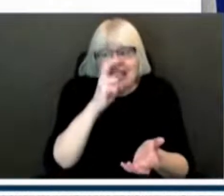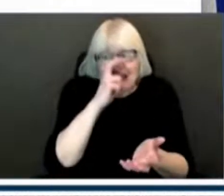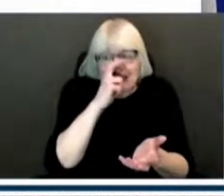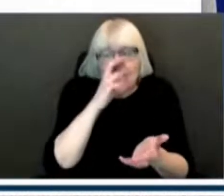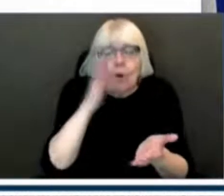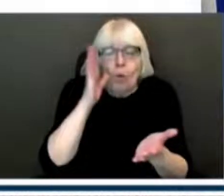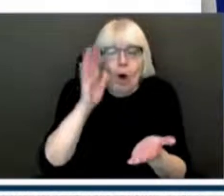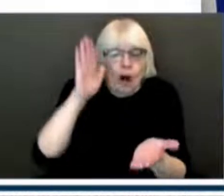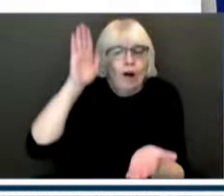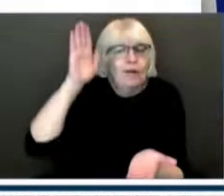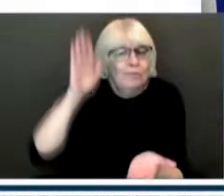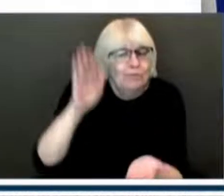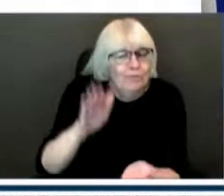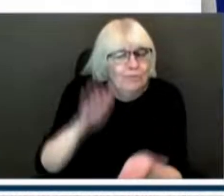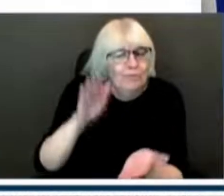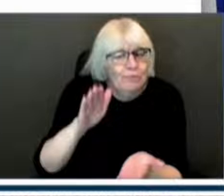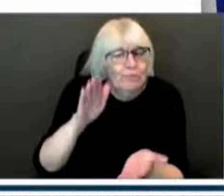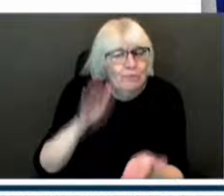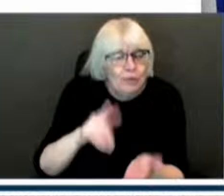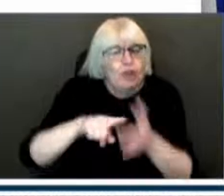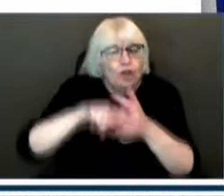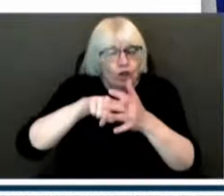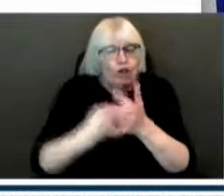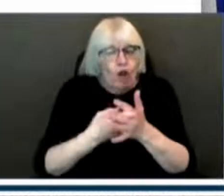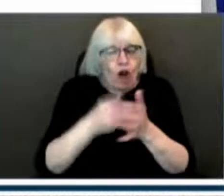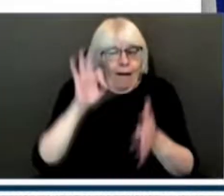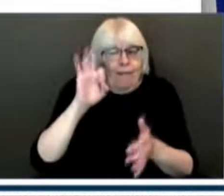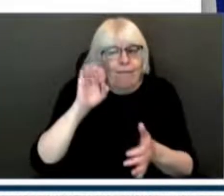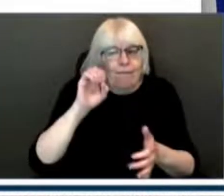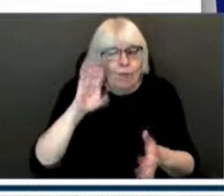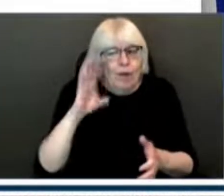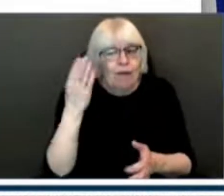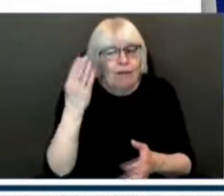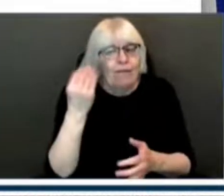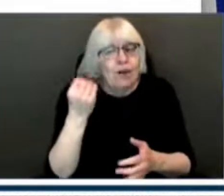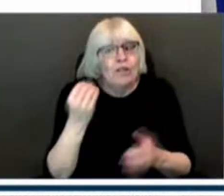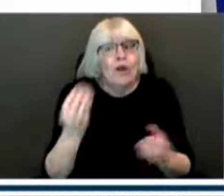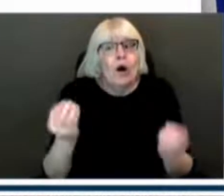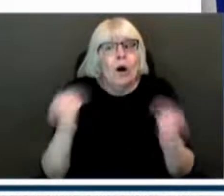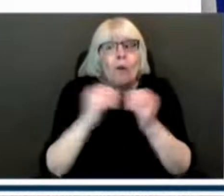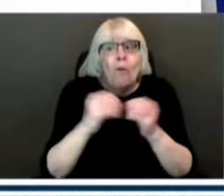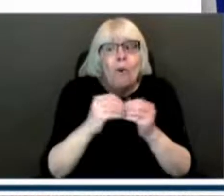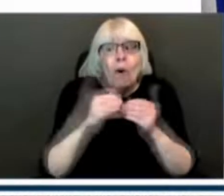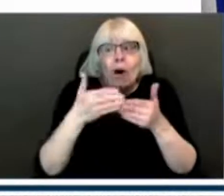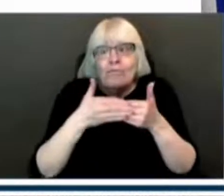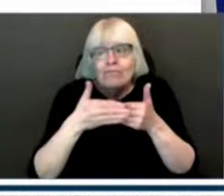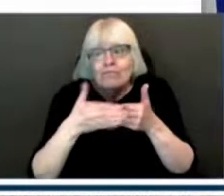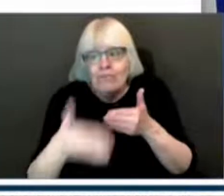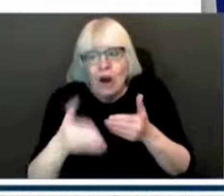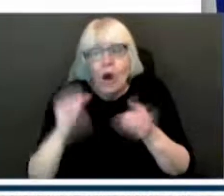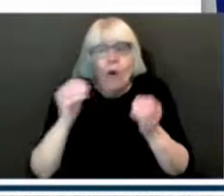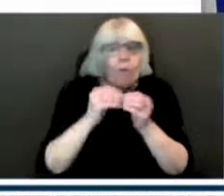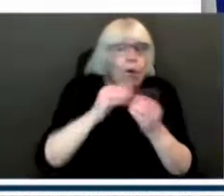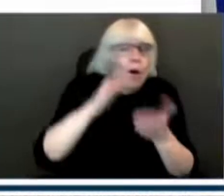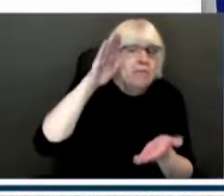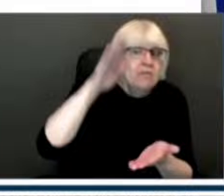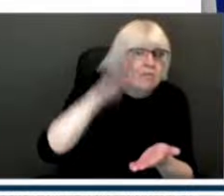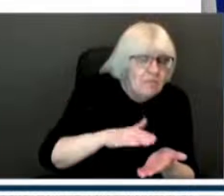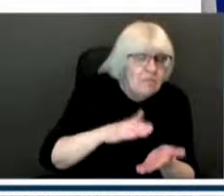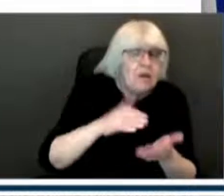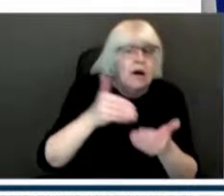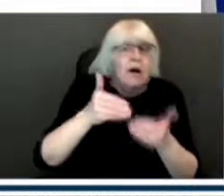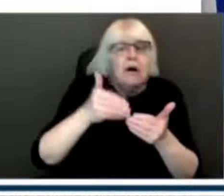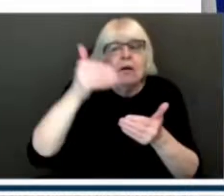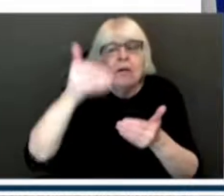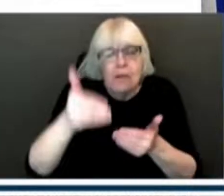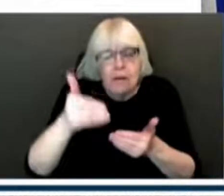be sharing a plan to continue that easing gradually in phases going forward from there. The reality